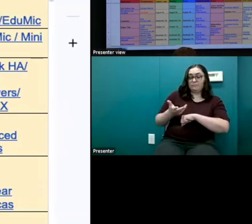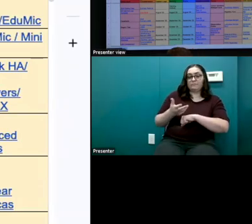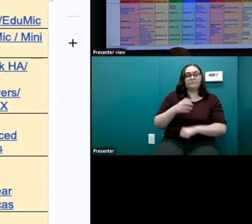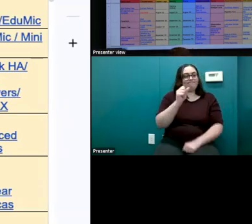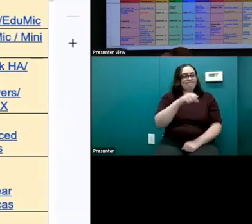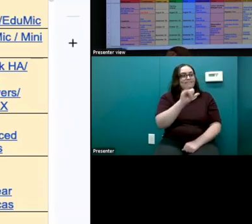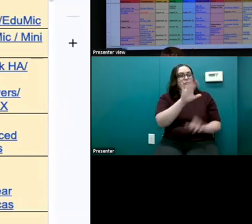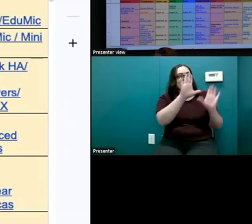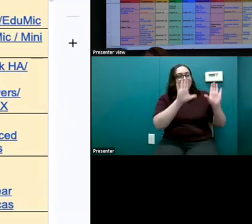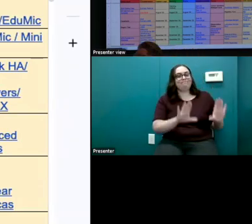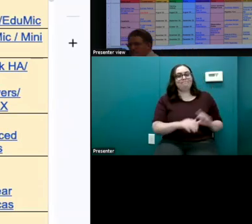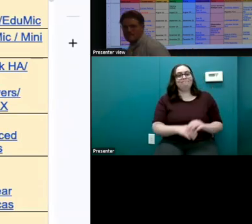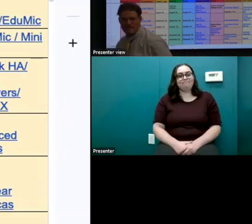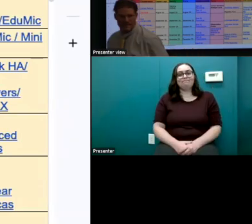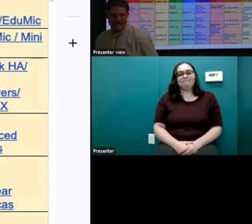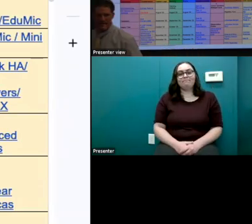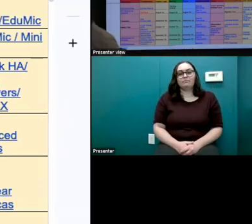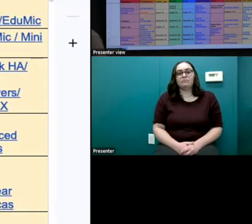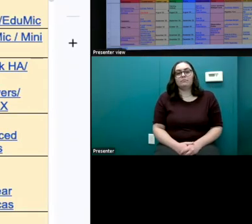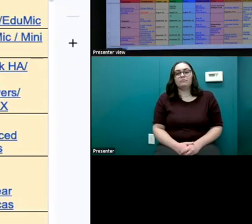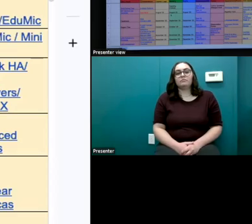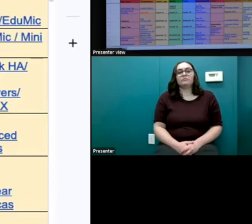Oh, okay. I just want to put this somewhere.